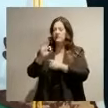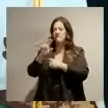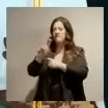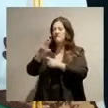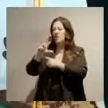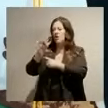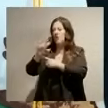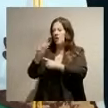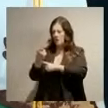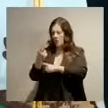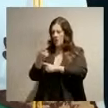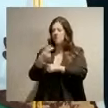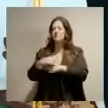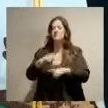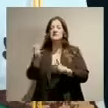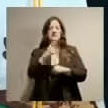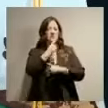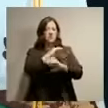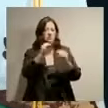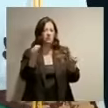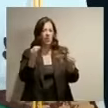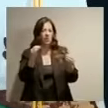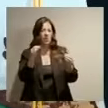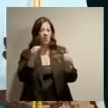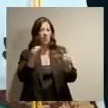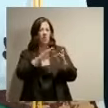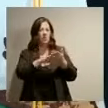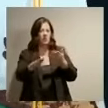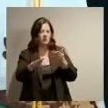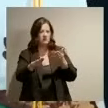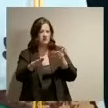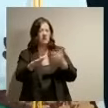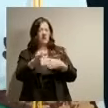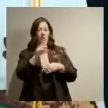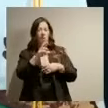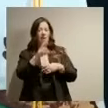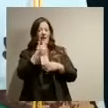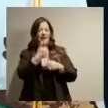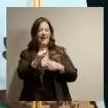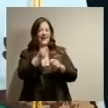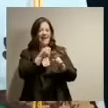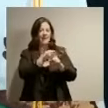state workforce are the 10,000 position roughly sweep. Okay, thank you.